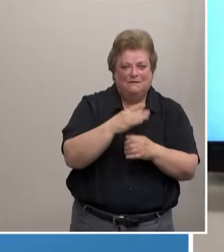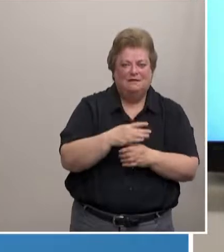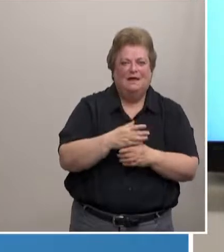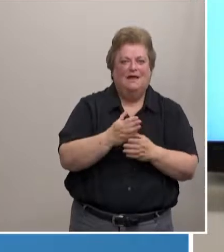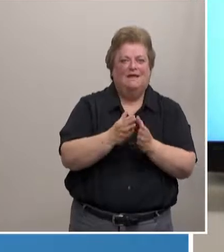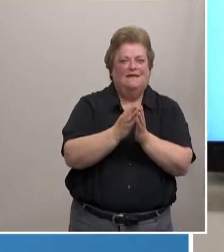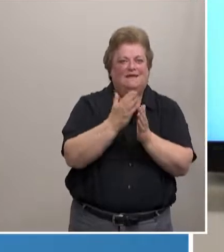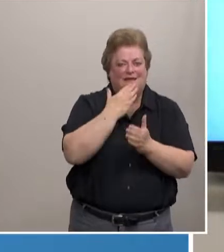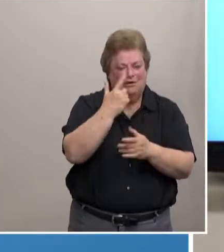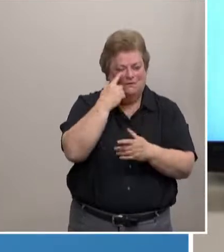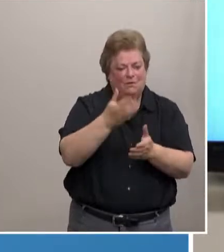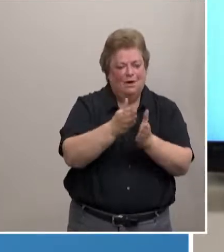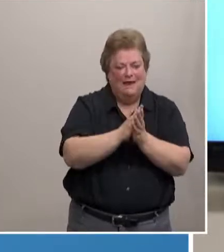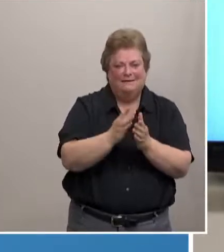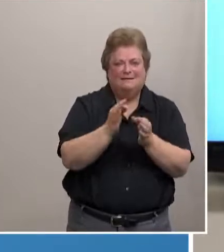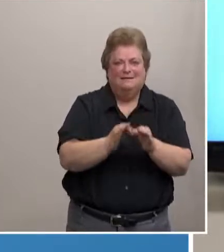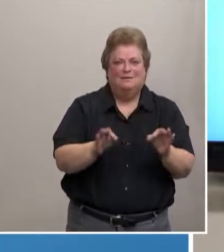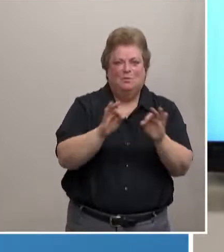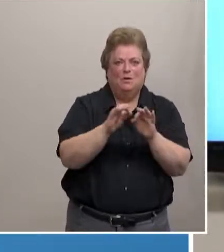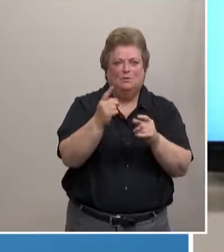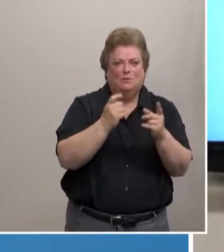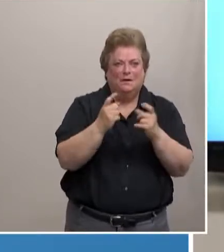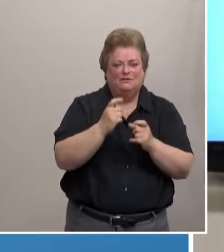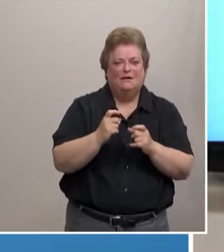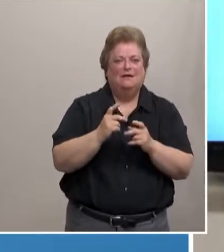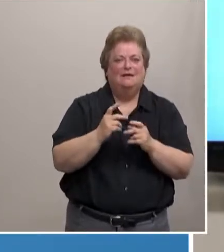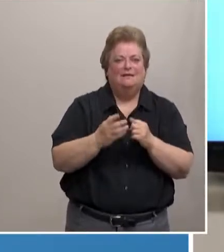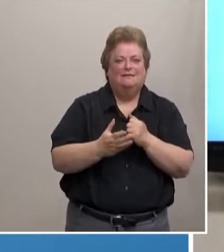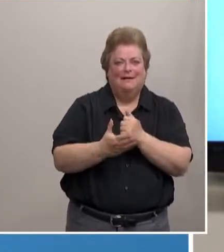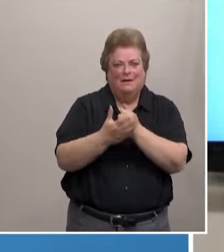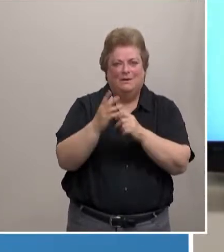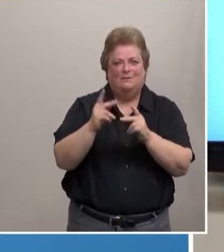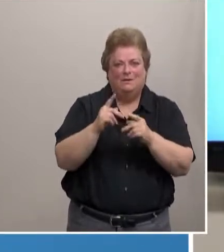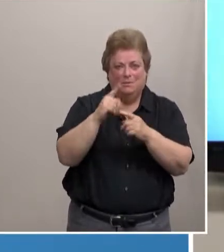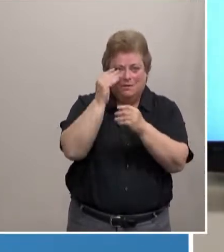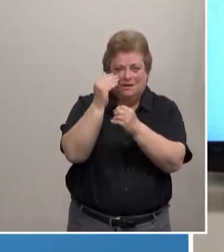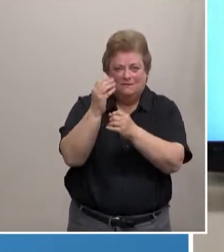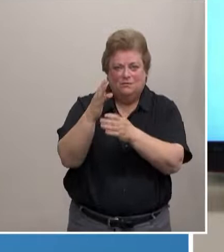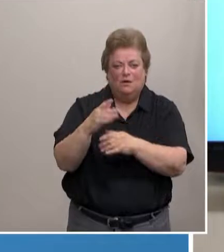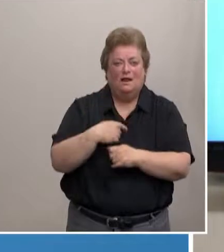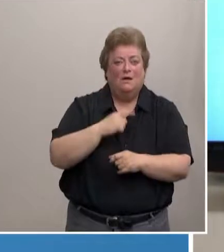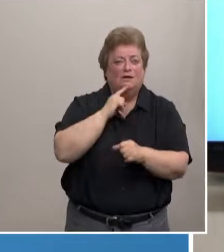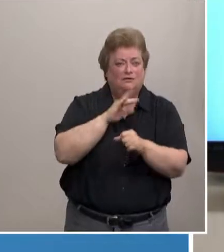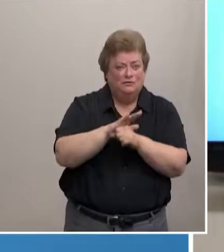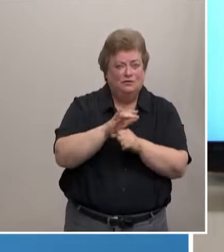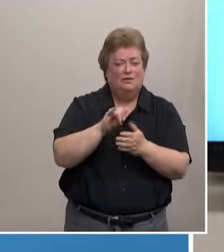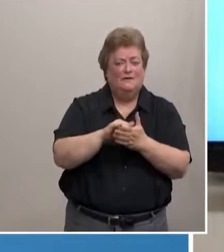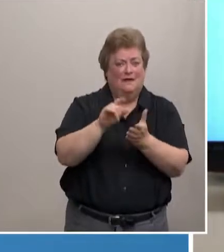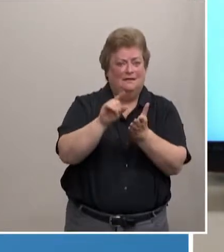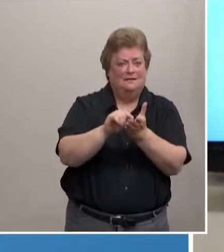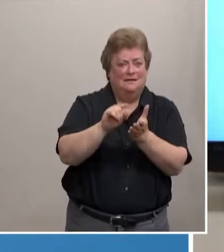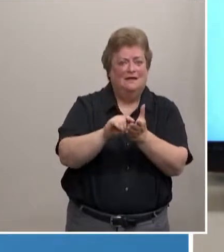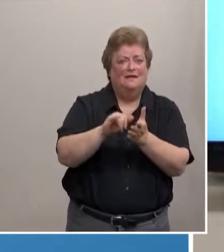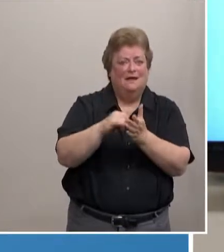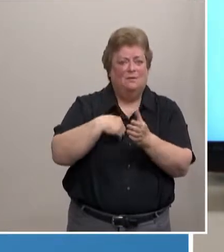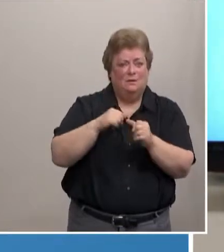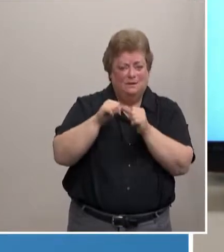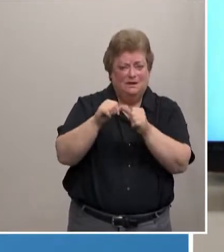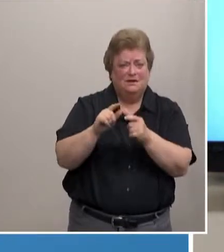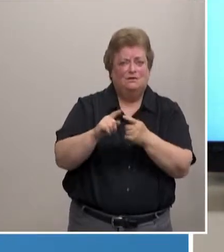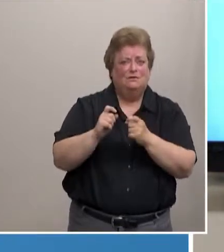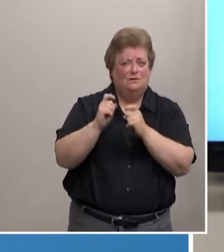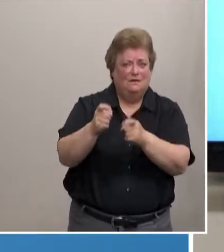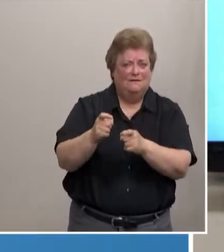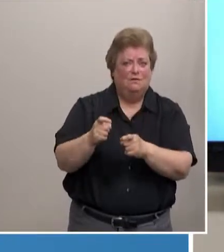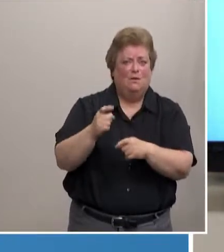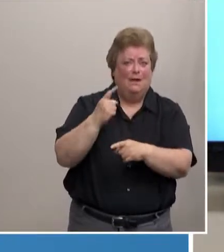questions and playing such a crucial role in keeping our residents informed. And I want to assure the press that we will continue to work with you to provide accurate and